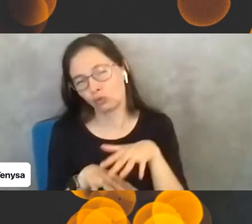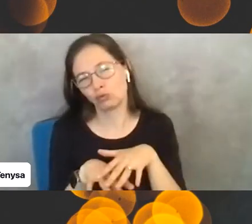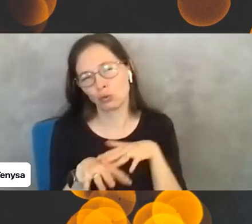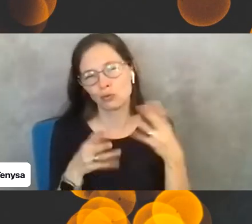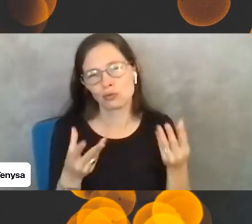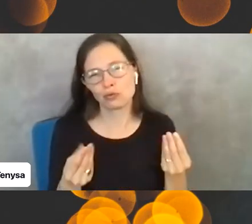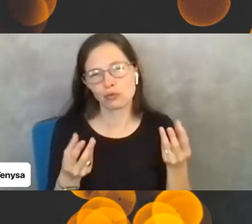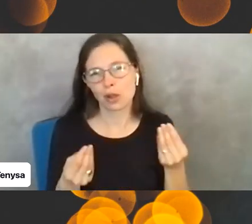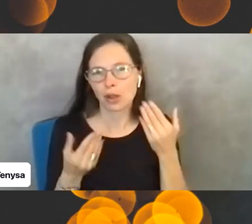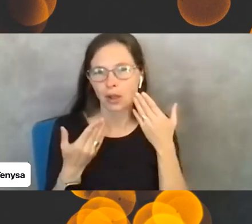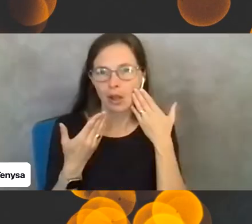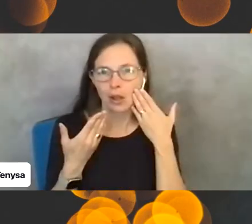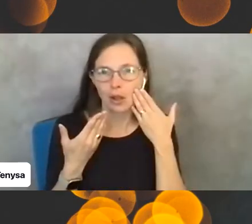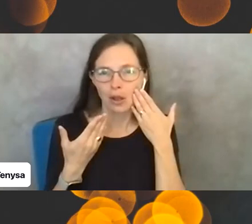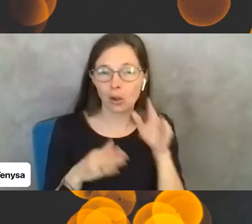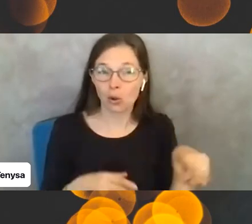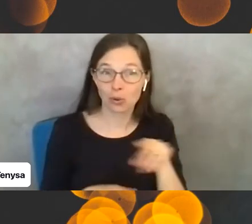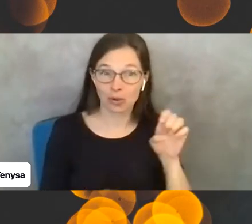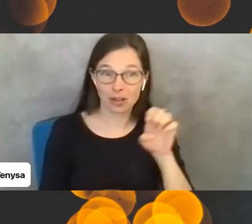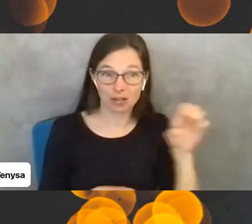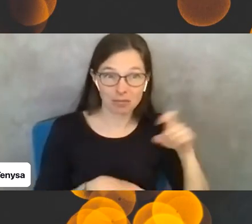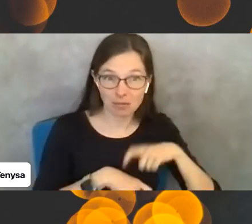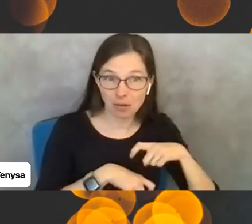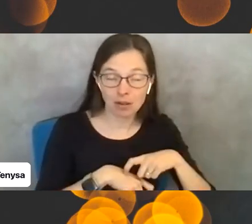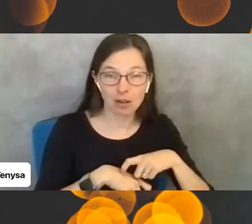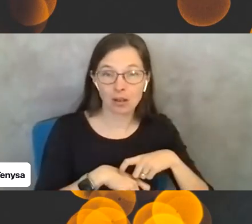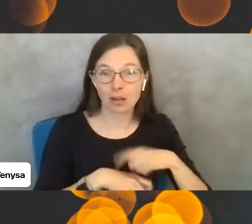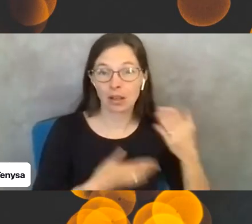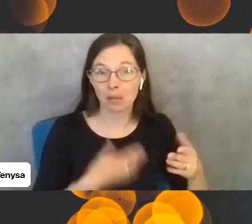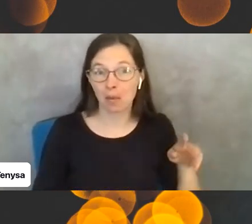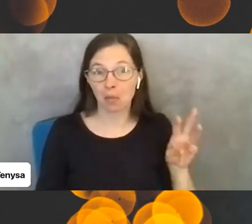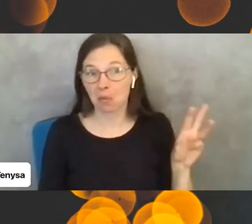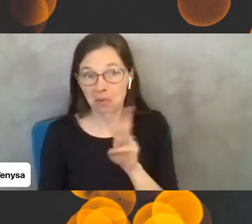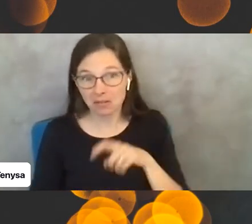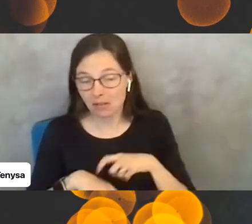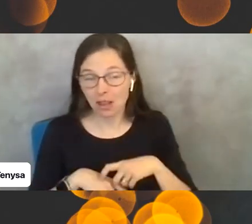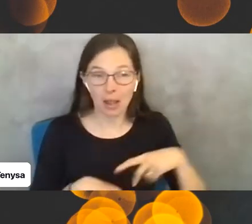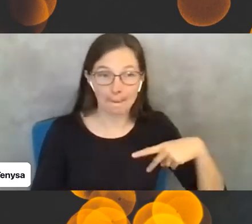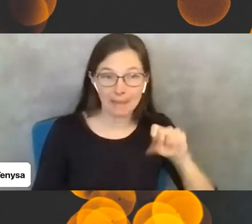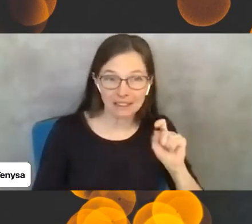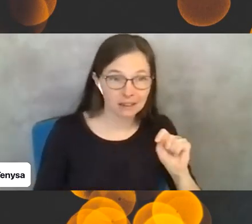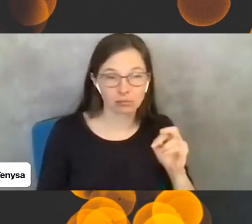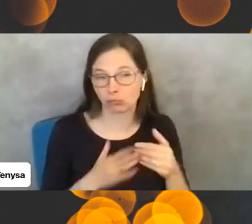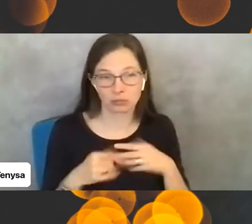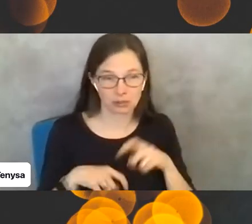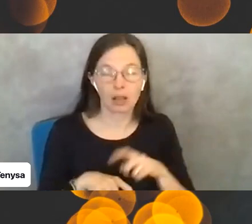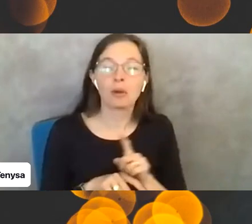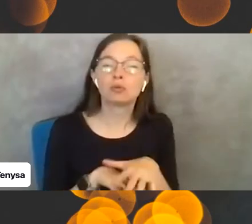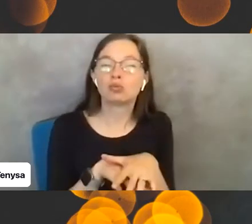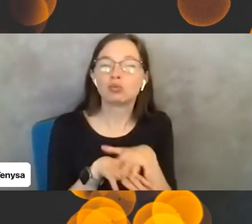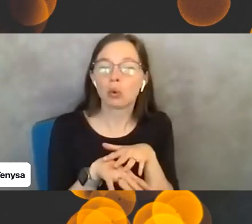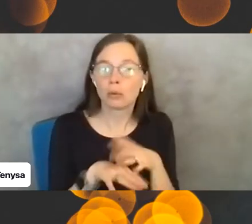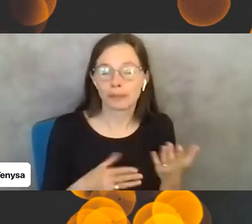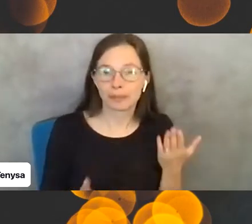know who's in Eastern time or Pacific time or wherever time, but just nice and slow. If it's like